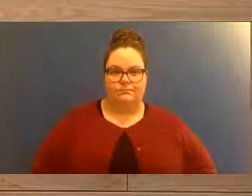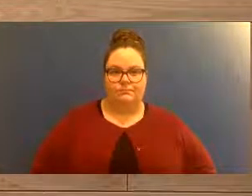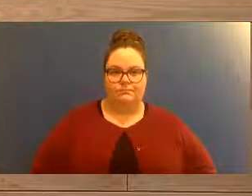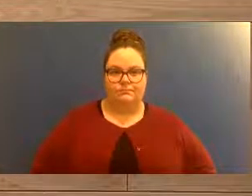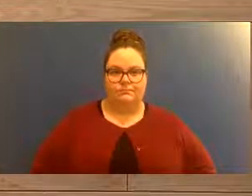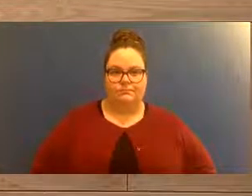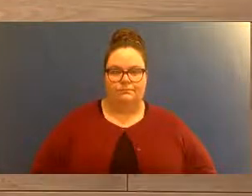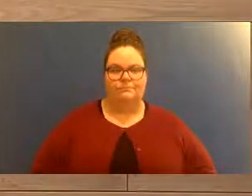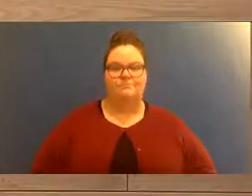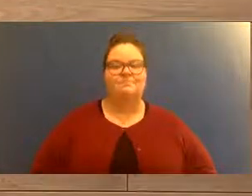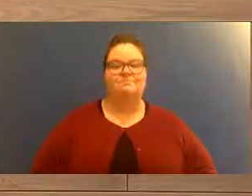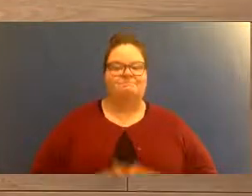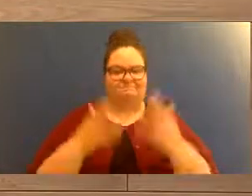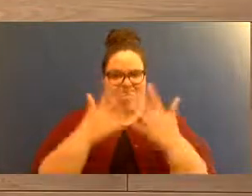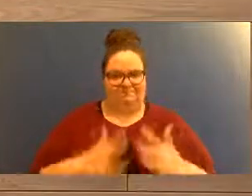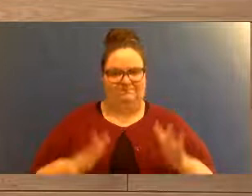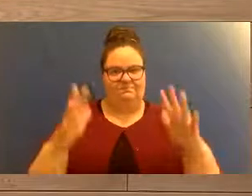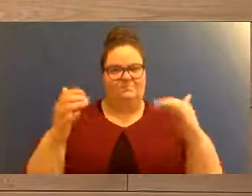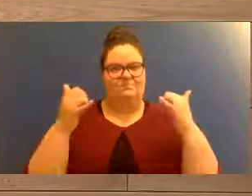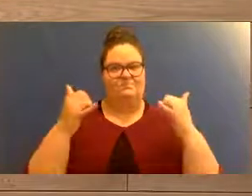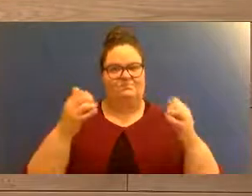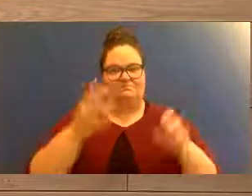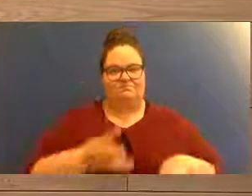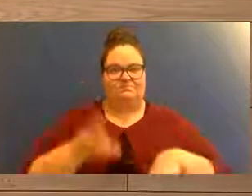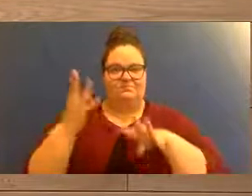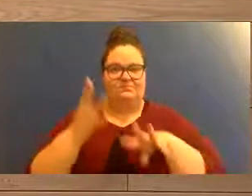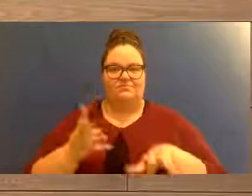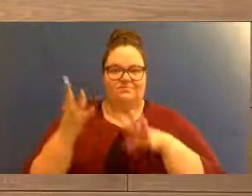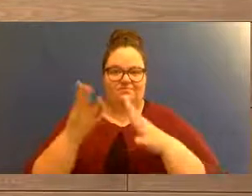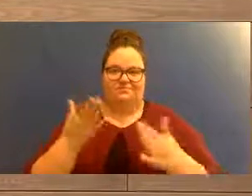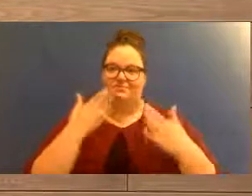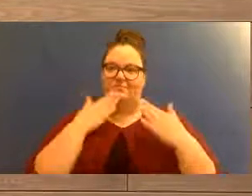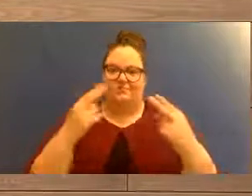Ladies and gentlemen, that concludes today's update. Voilà la